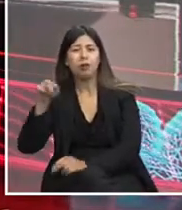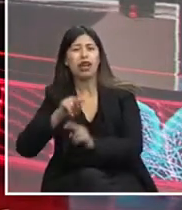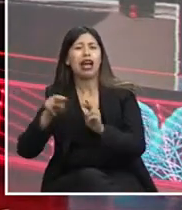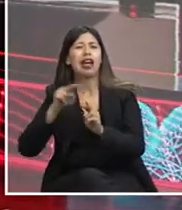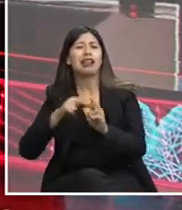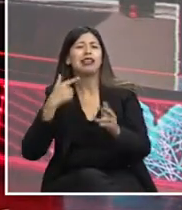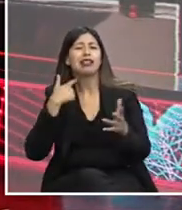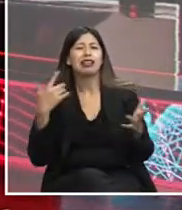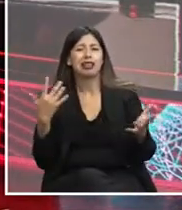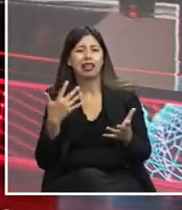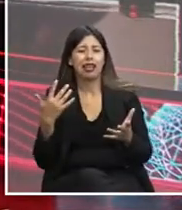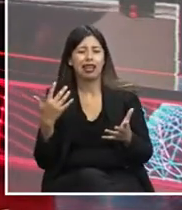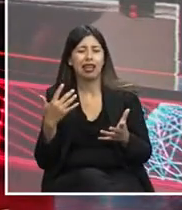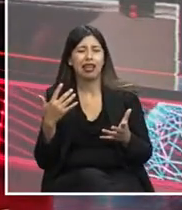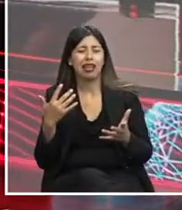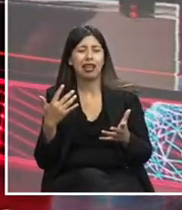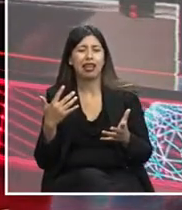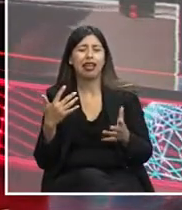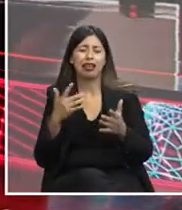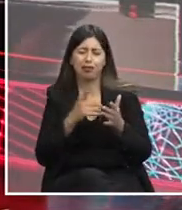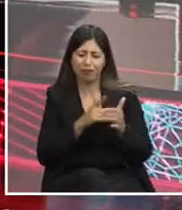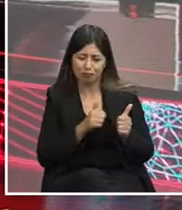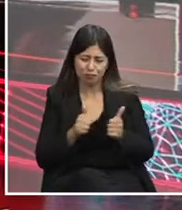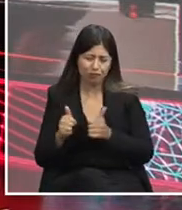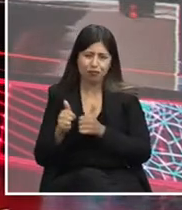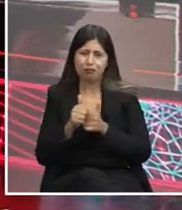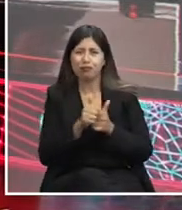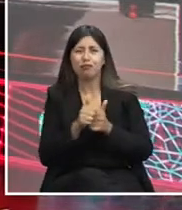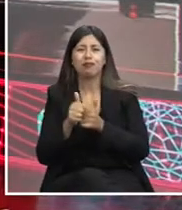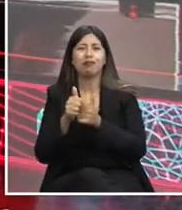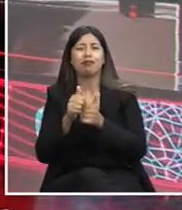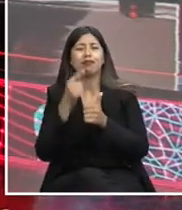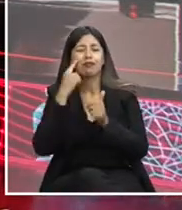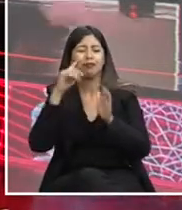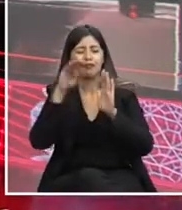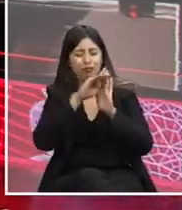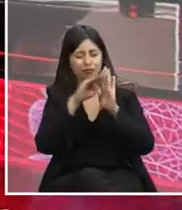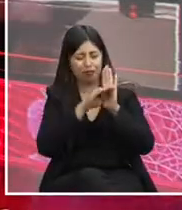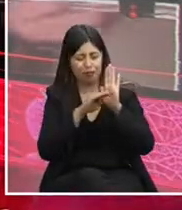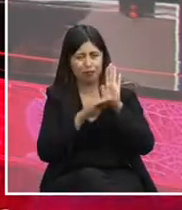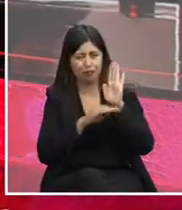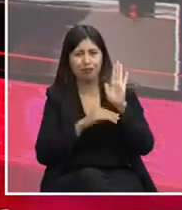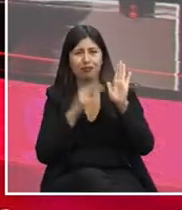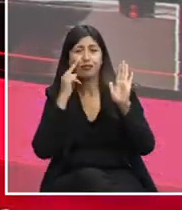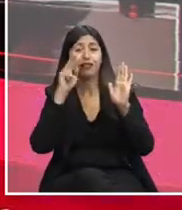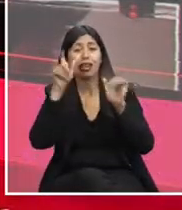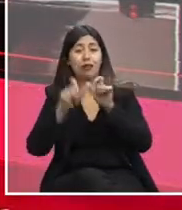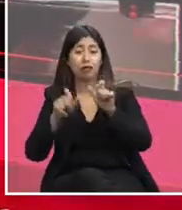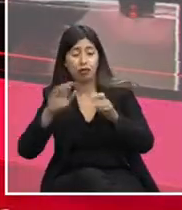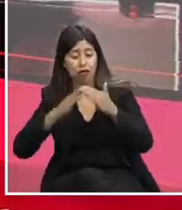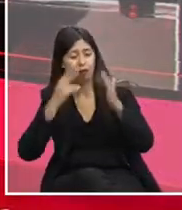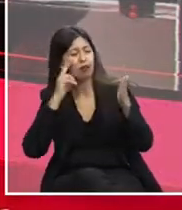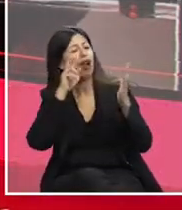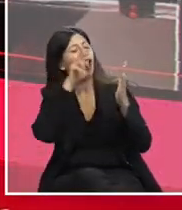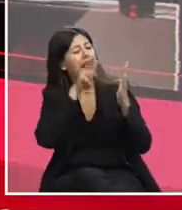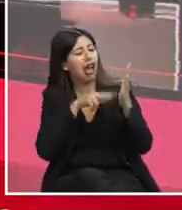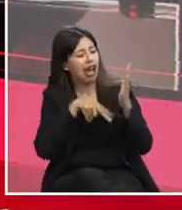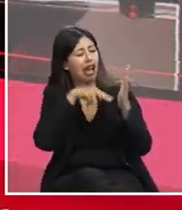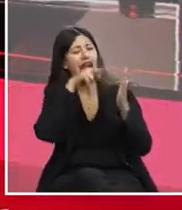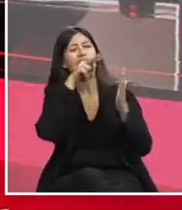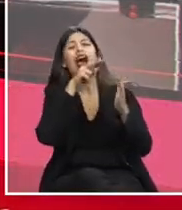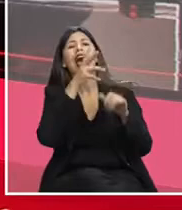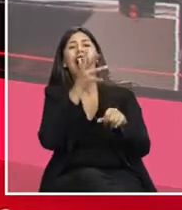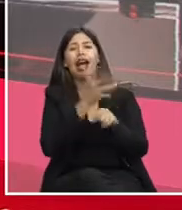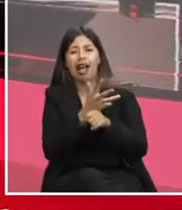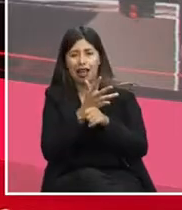at, people can look at what's in the water in terms of the little organisms, and the organisms have different tolerances to acidity and